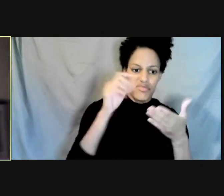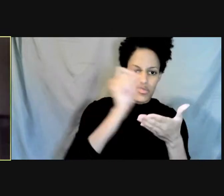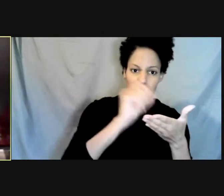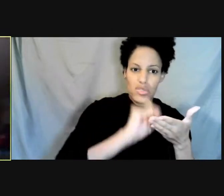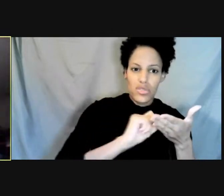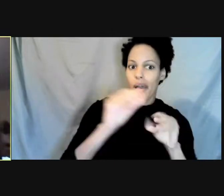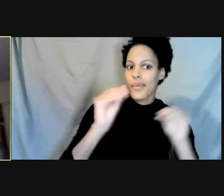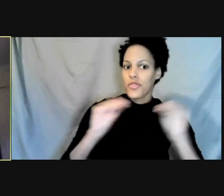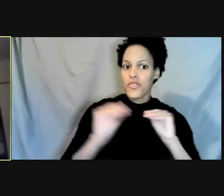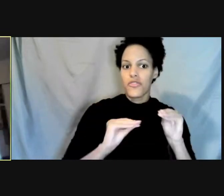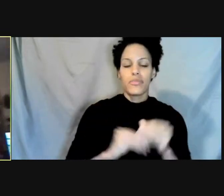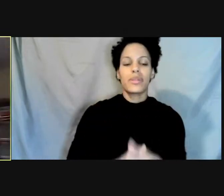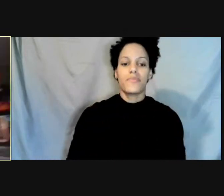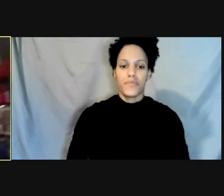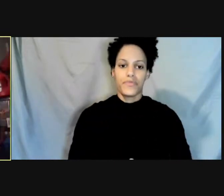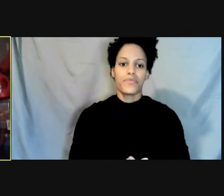then